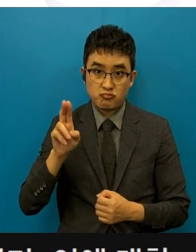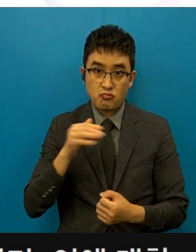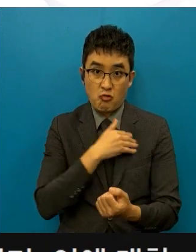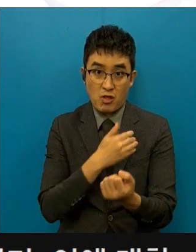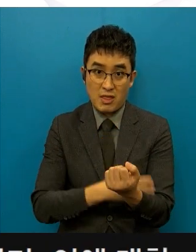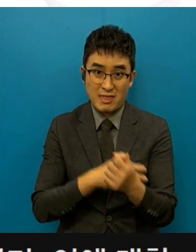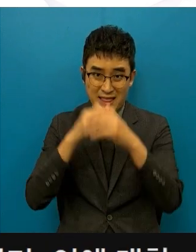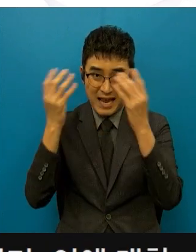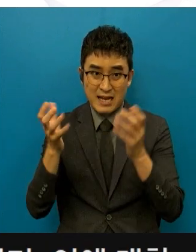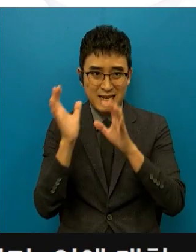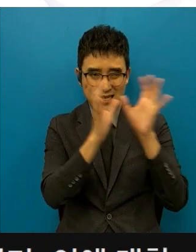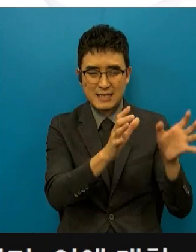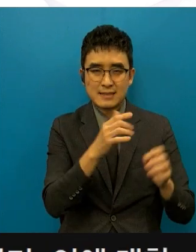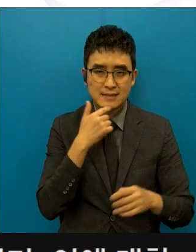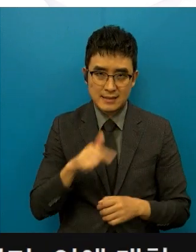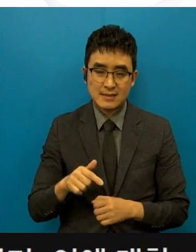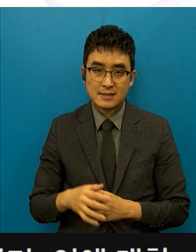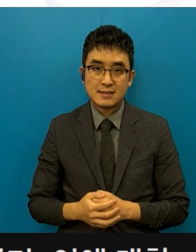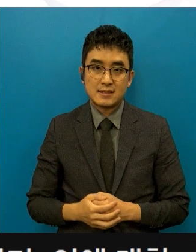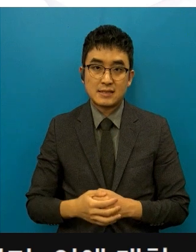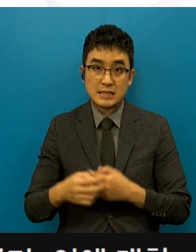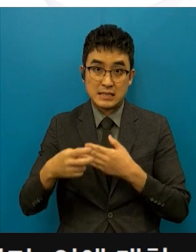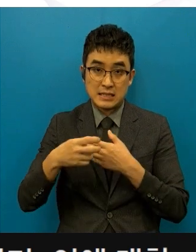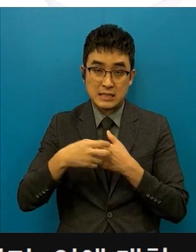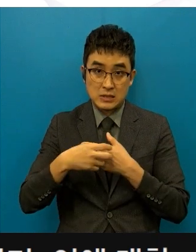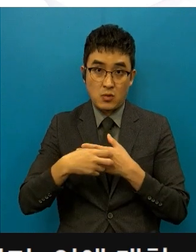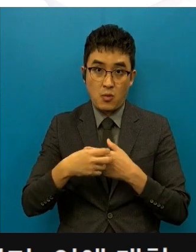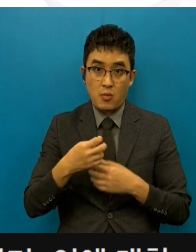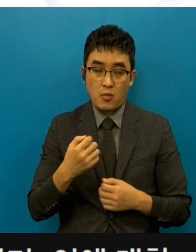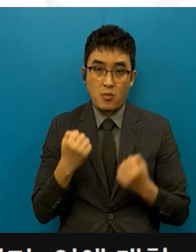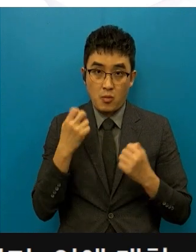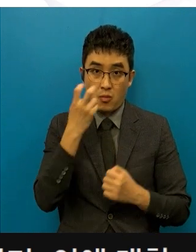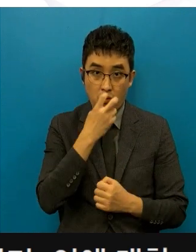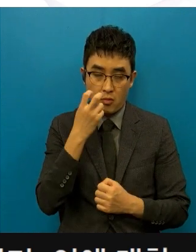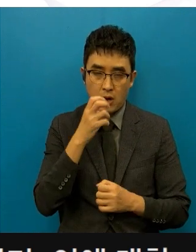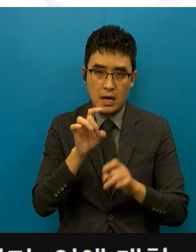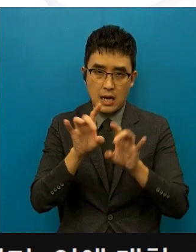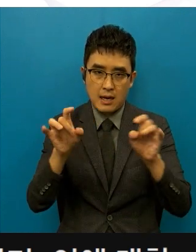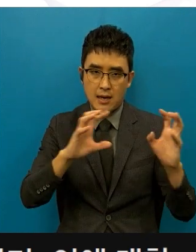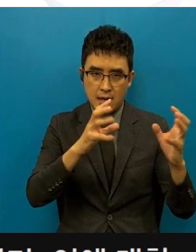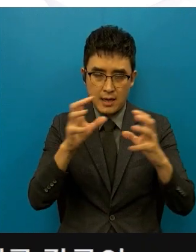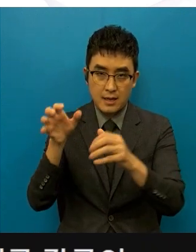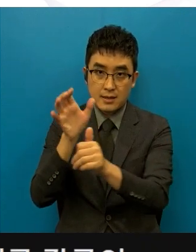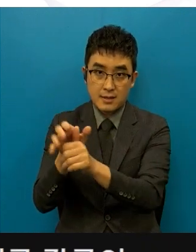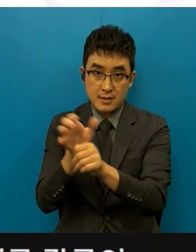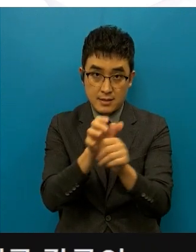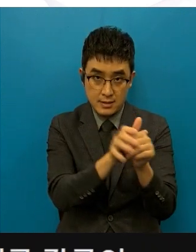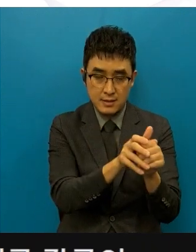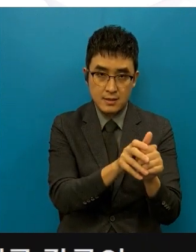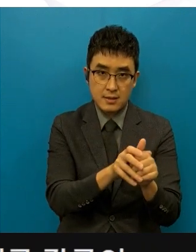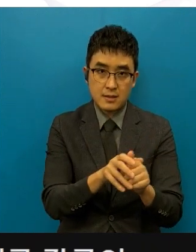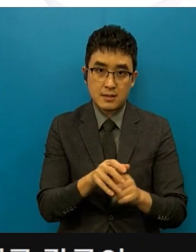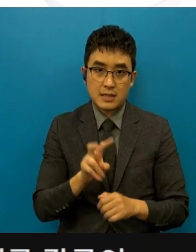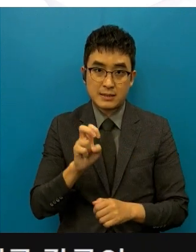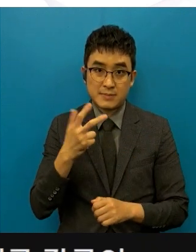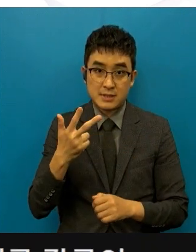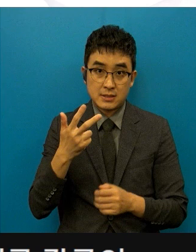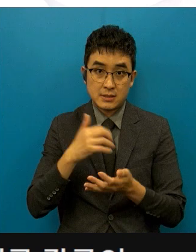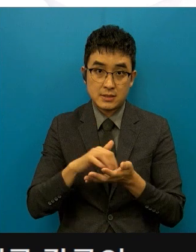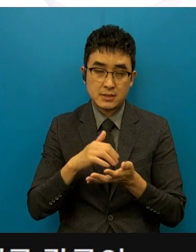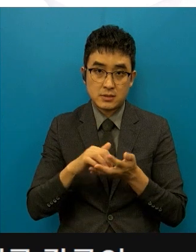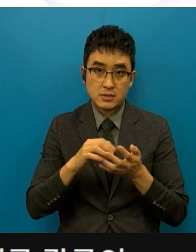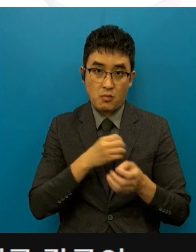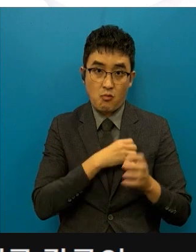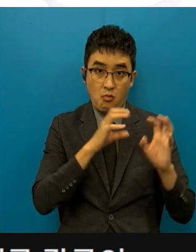of the EU, and only 6 allow assisted dying, while 2 other states have been favorable,